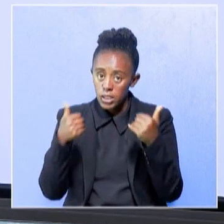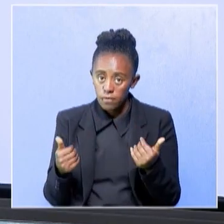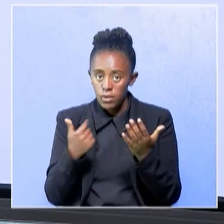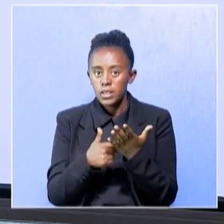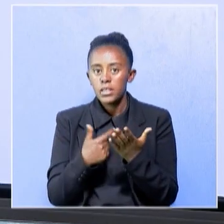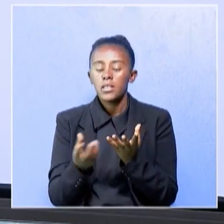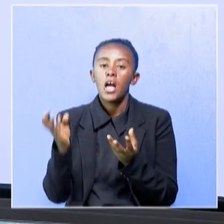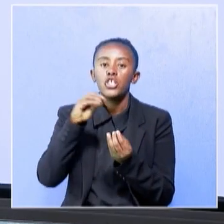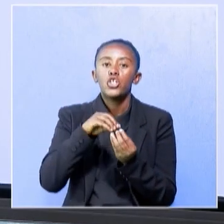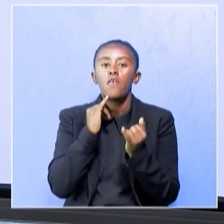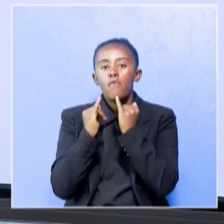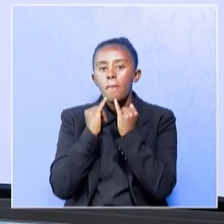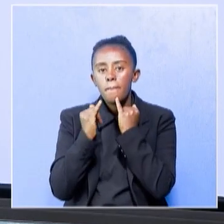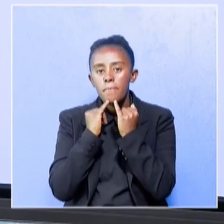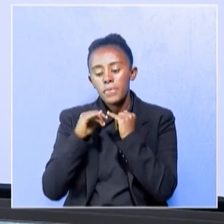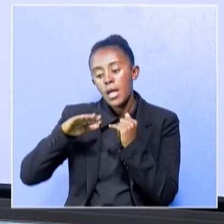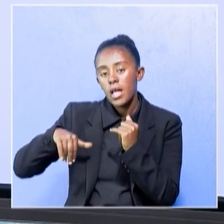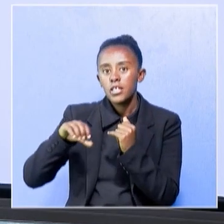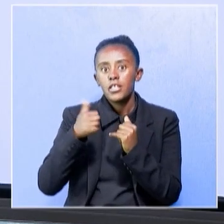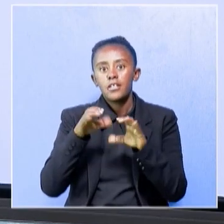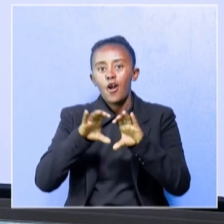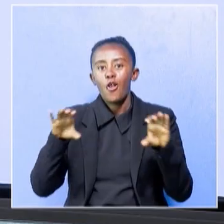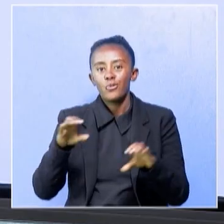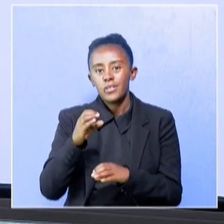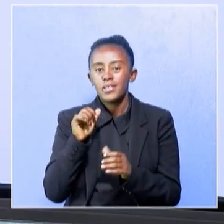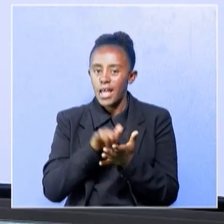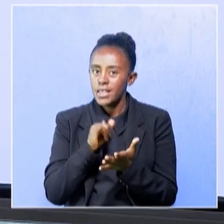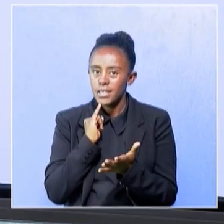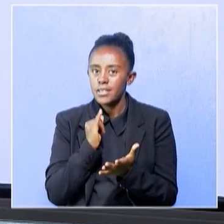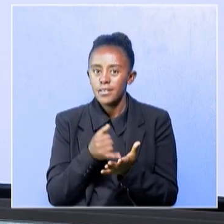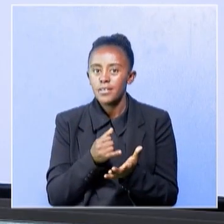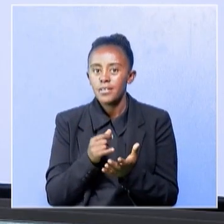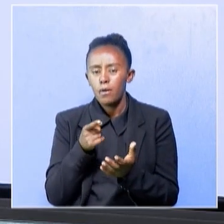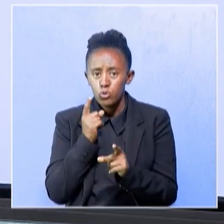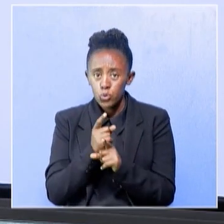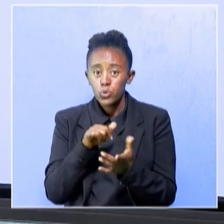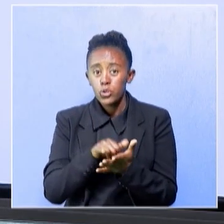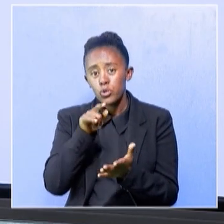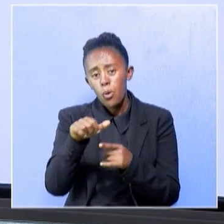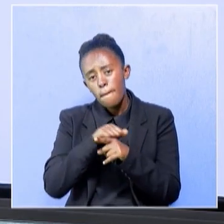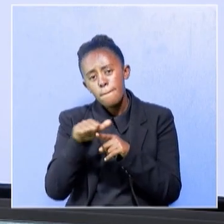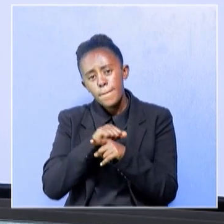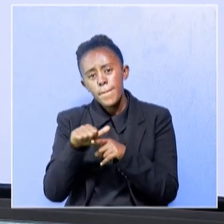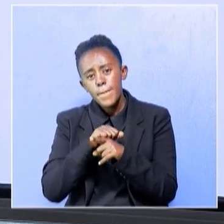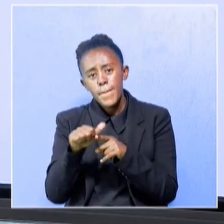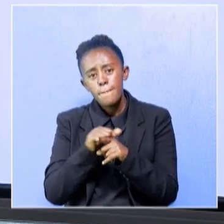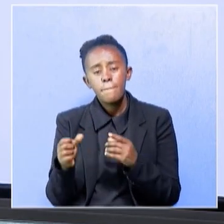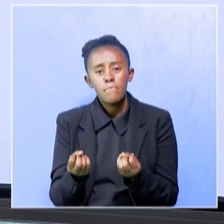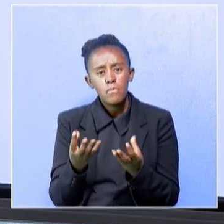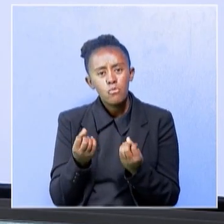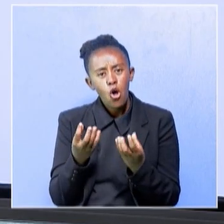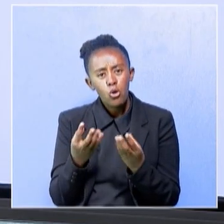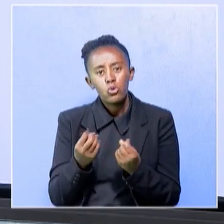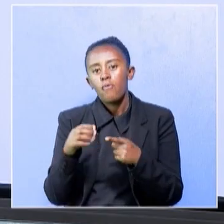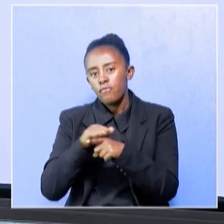the additional information with the rest of the other clauses. That's it. So I'm sure that you practiced a lot and you did a lot